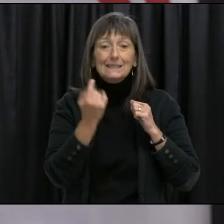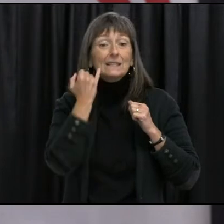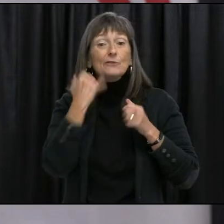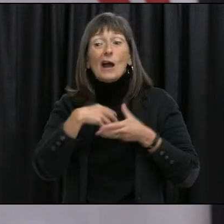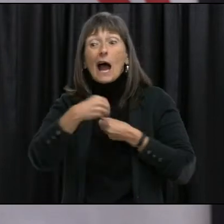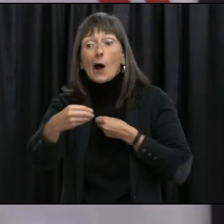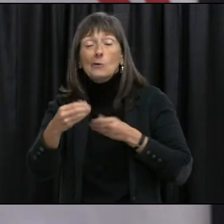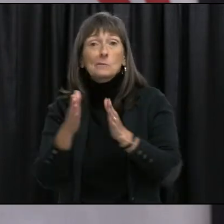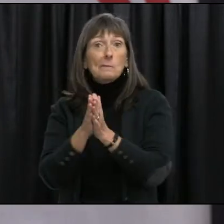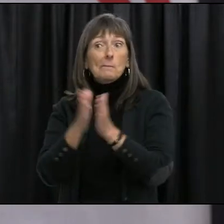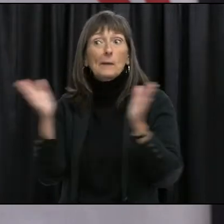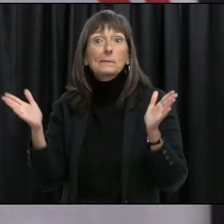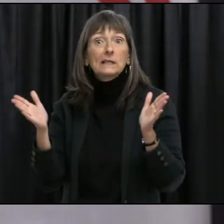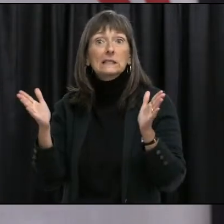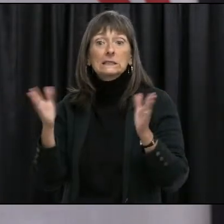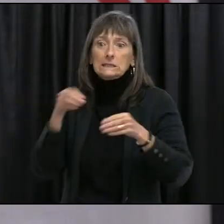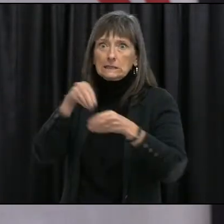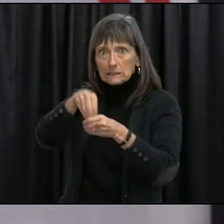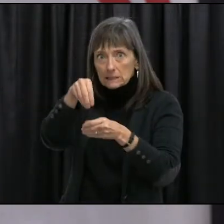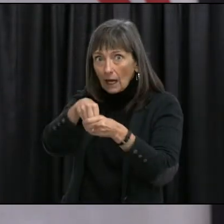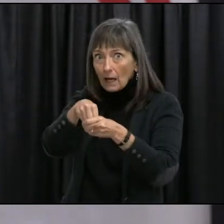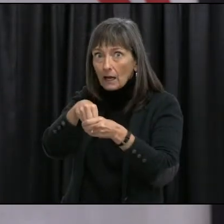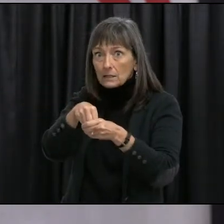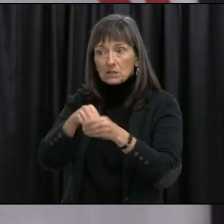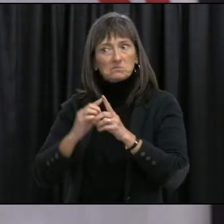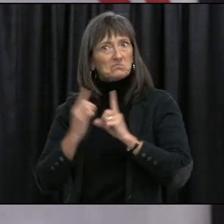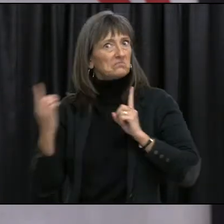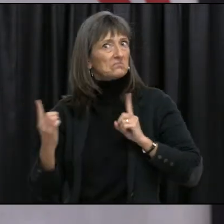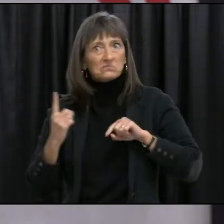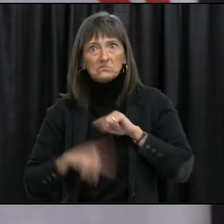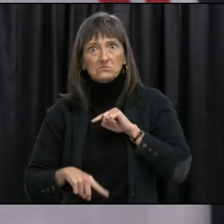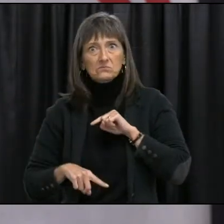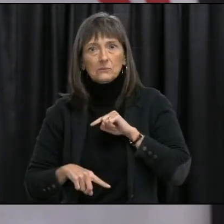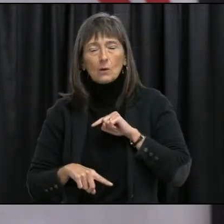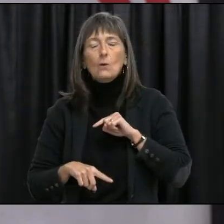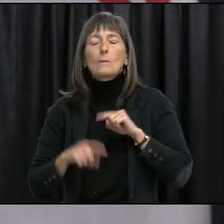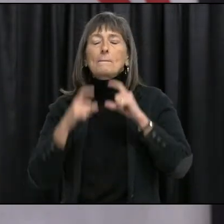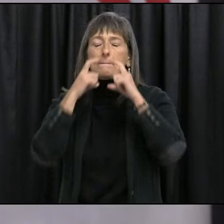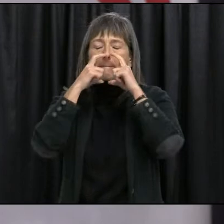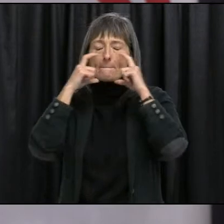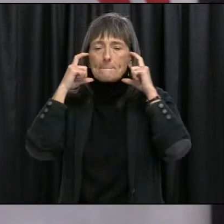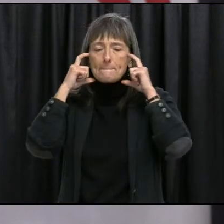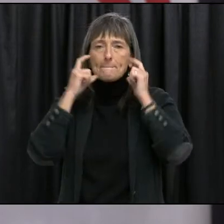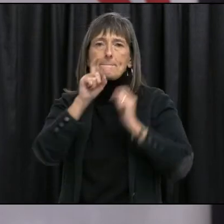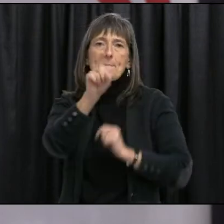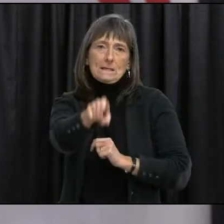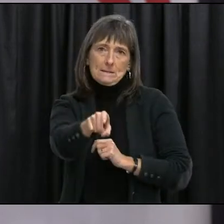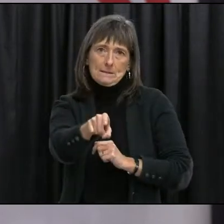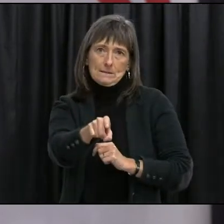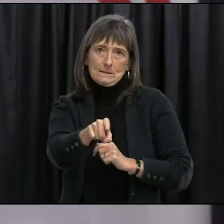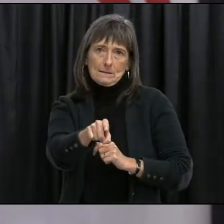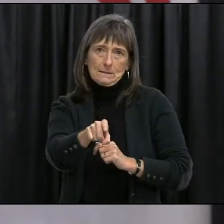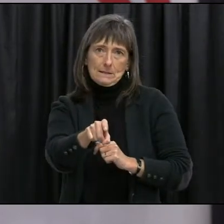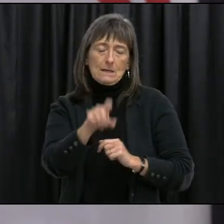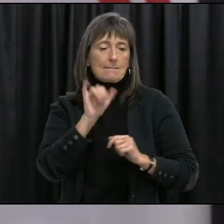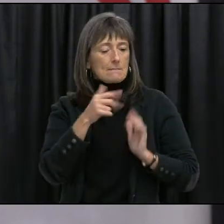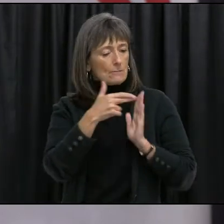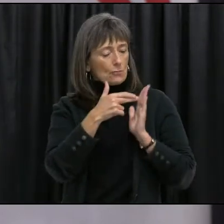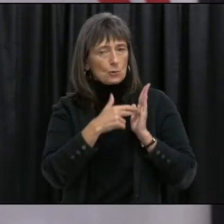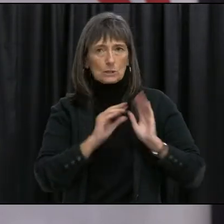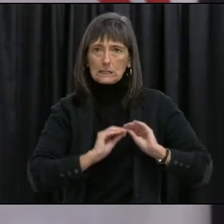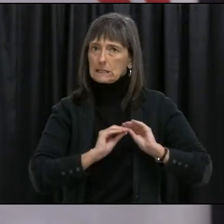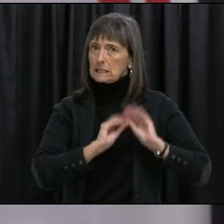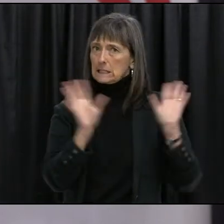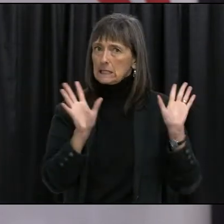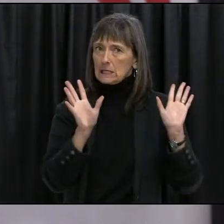in public areas indoors, where physical distancing cannot be maintained, you must wear a mask. The order is clear for